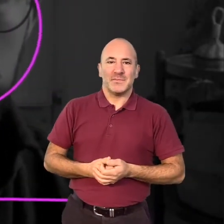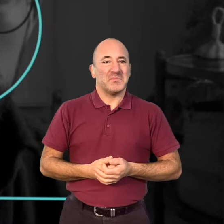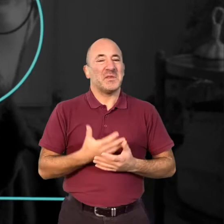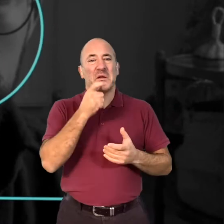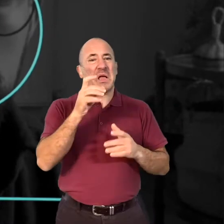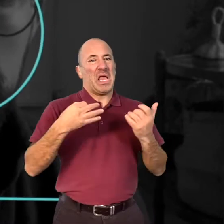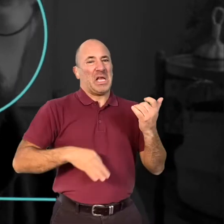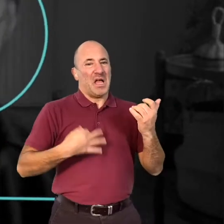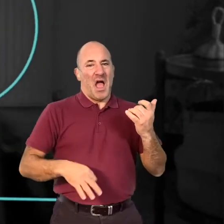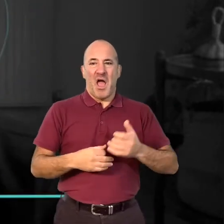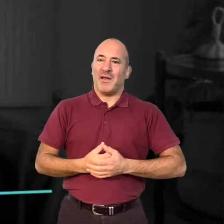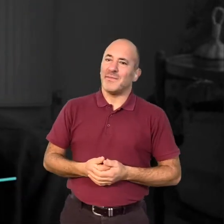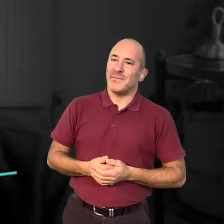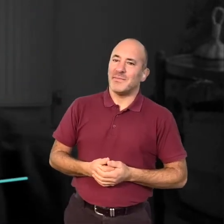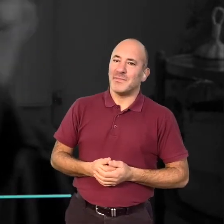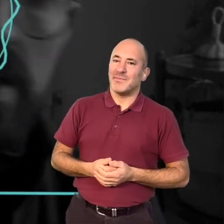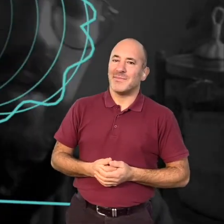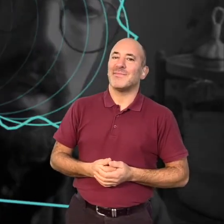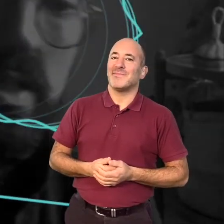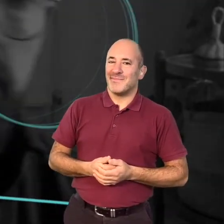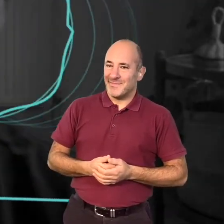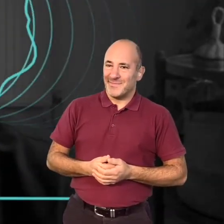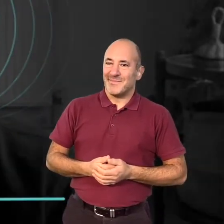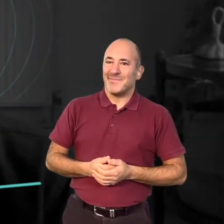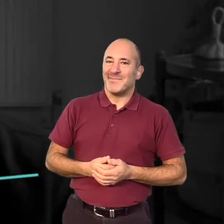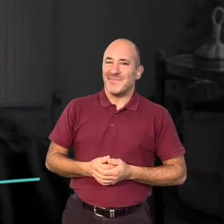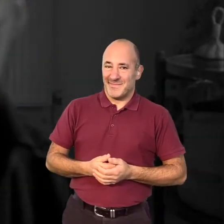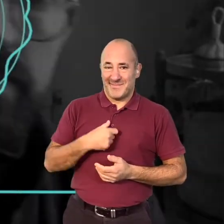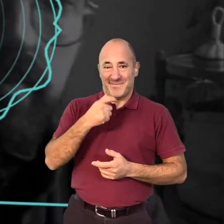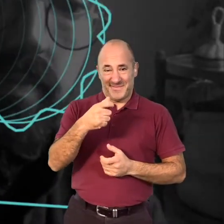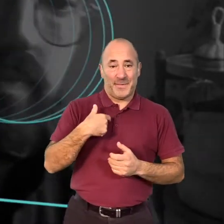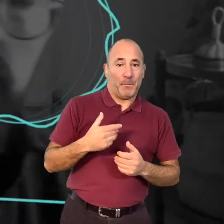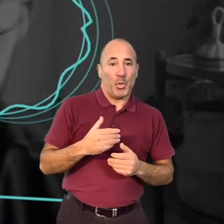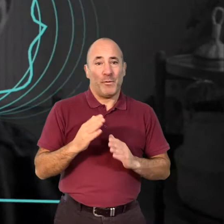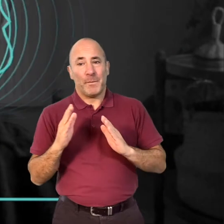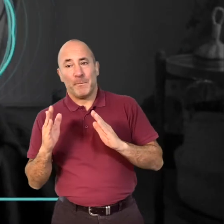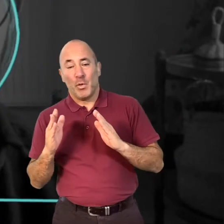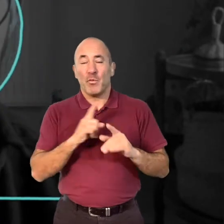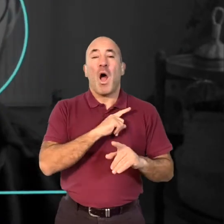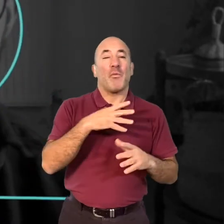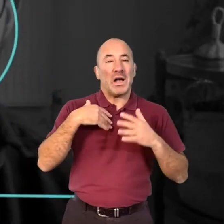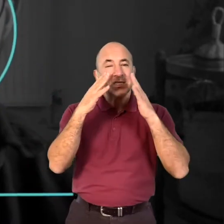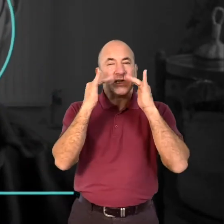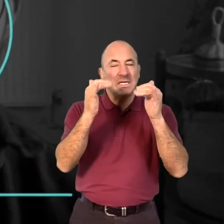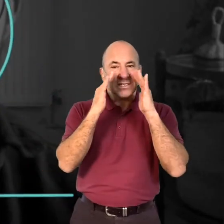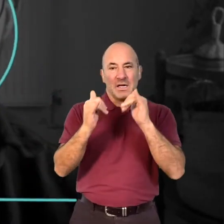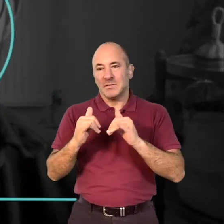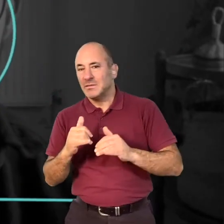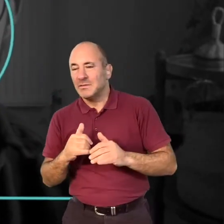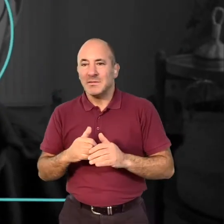Guitar. There we go, I'm moving. Each time I'm saying this, I'm moving to test it out.